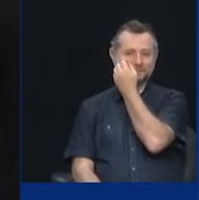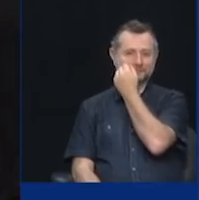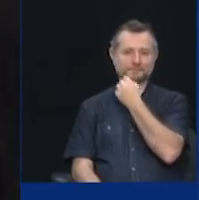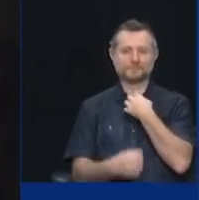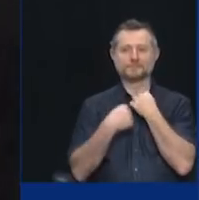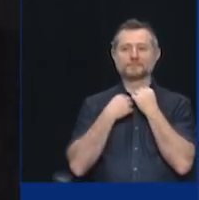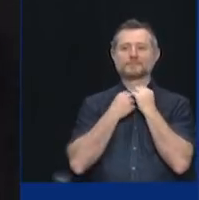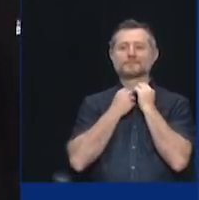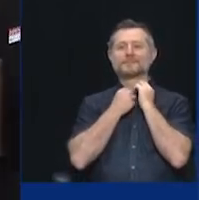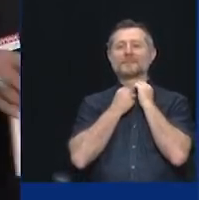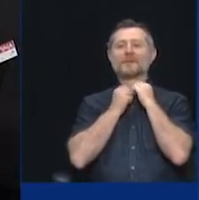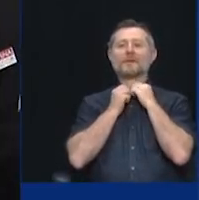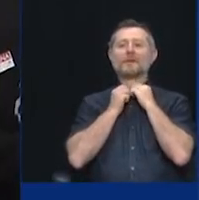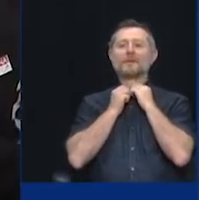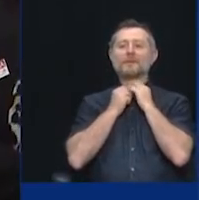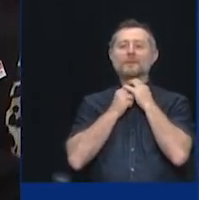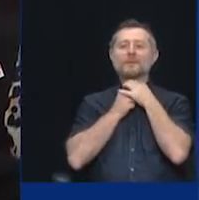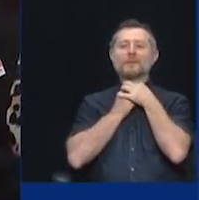Okay, good morning all.